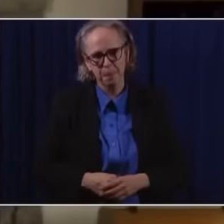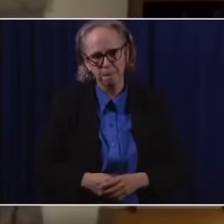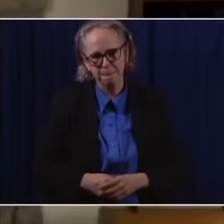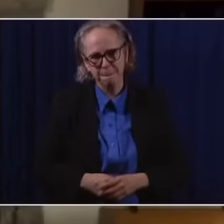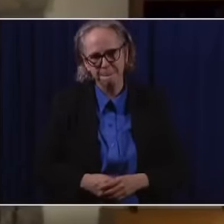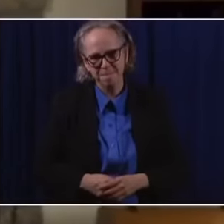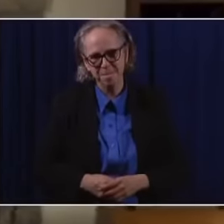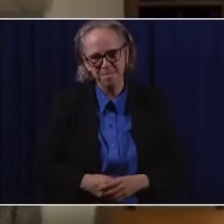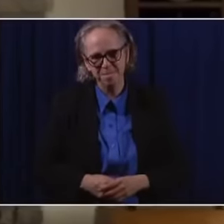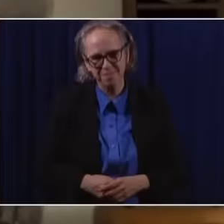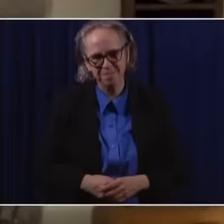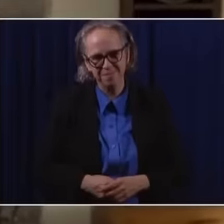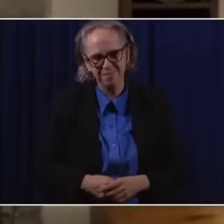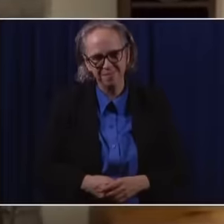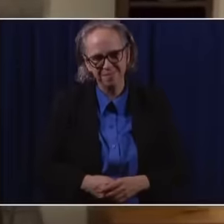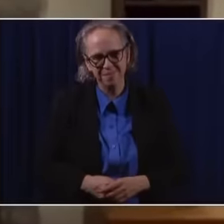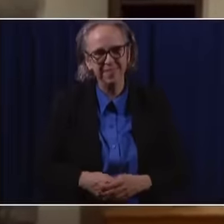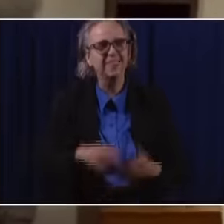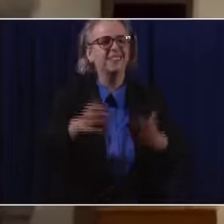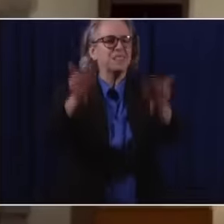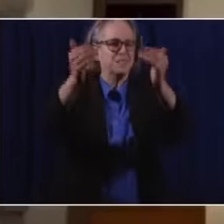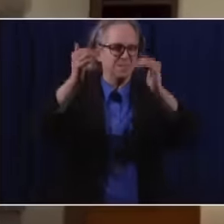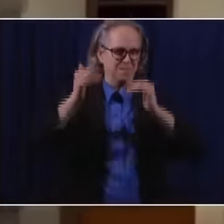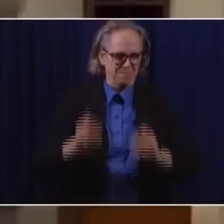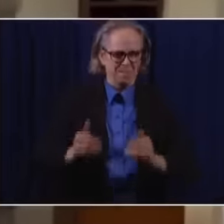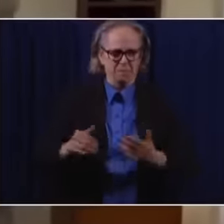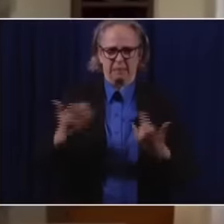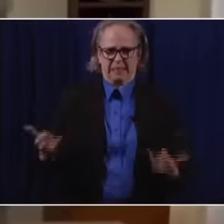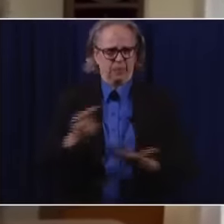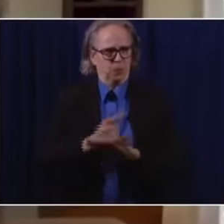something that the White House sent us this week